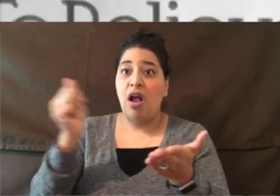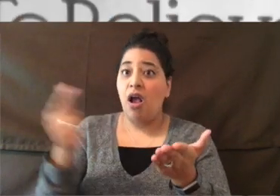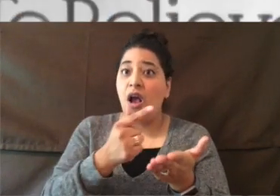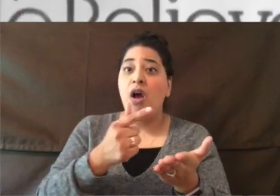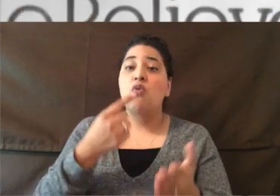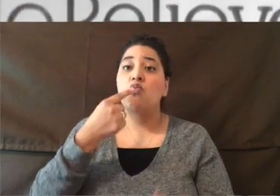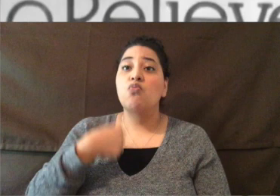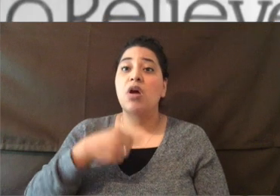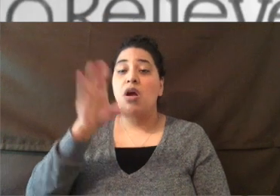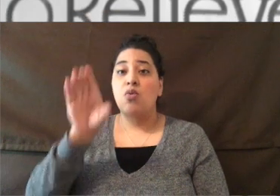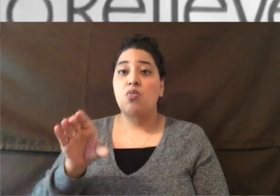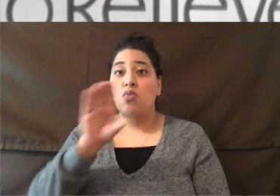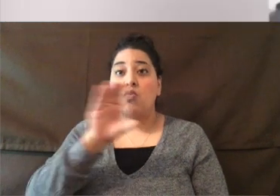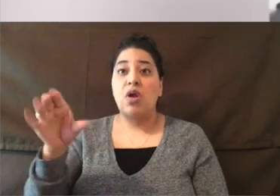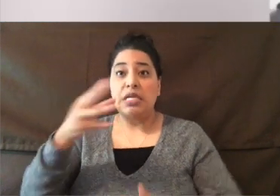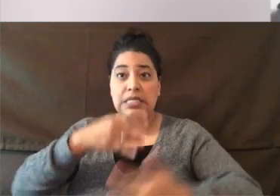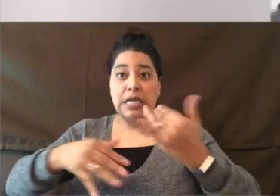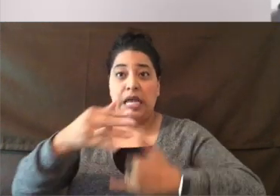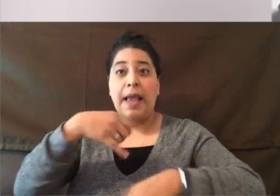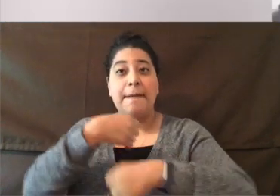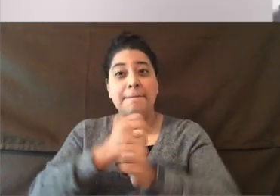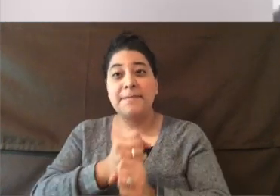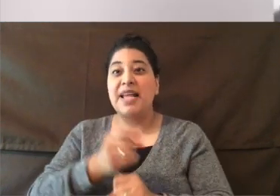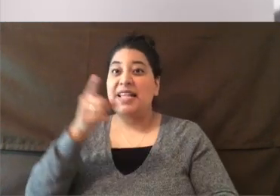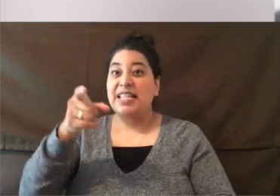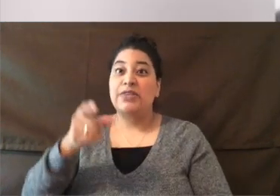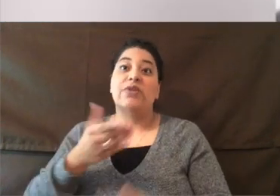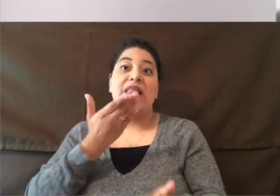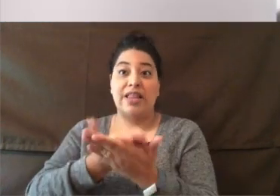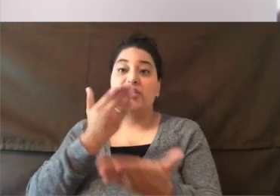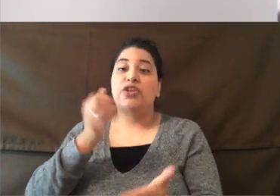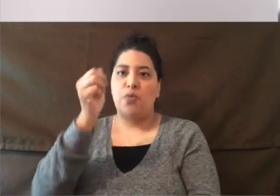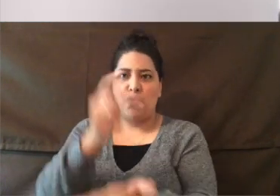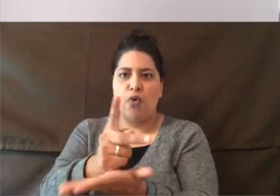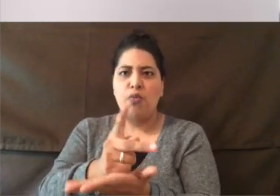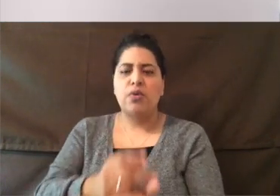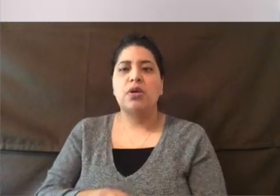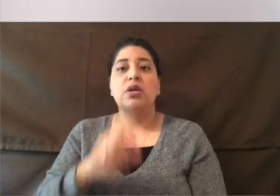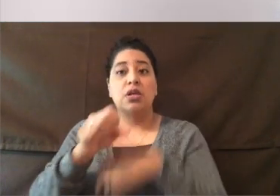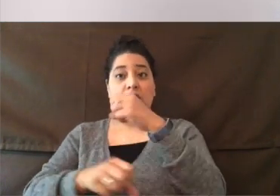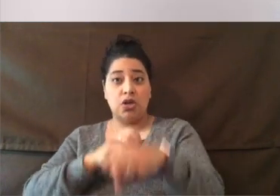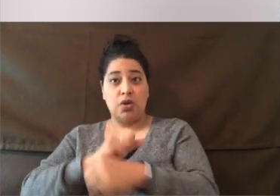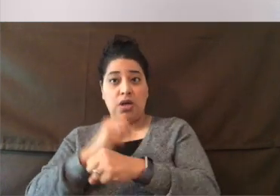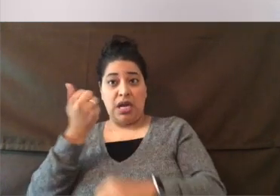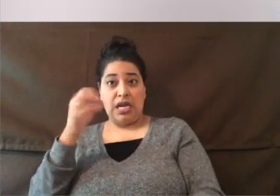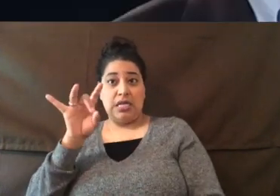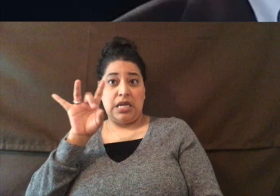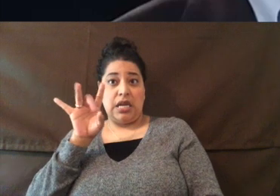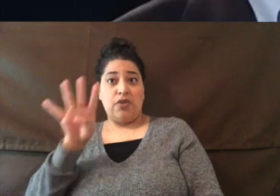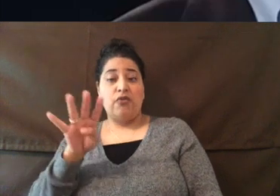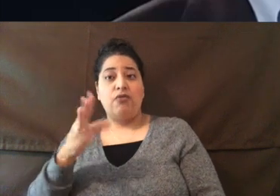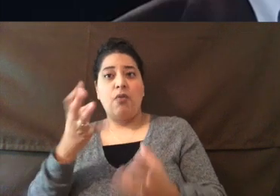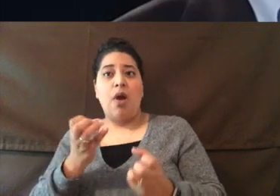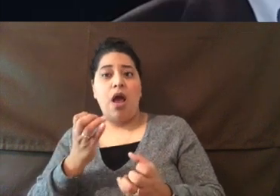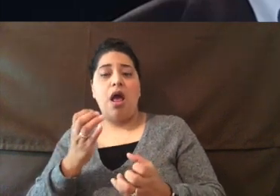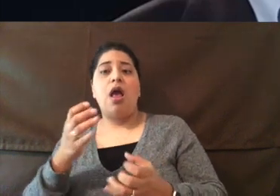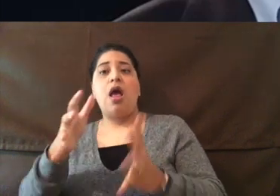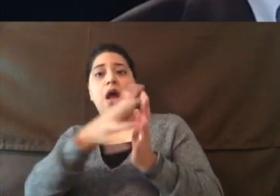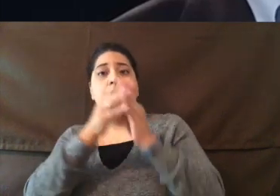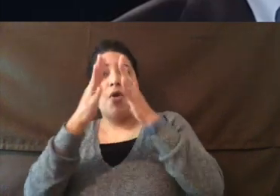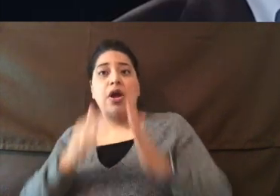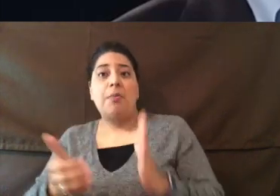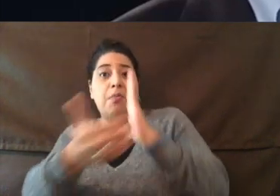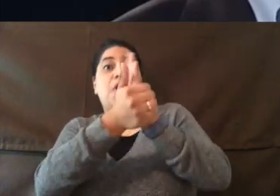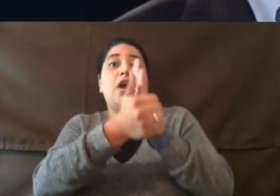behind all Red Cross societies. This basically made the American Red Cross legit. In 1884, Barton saw to it that the